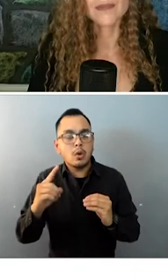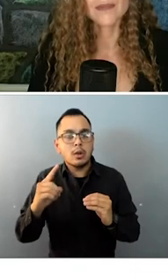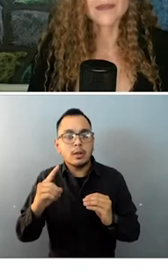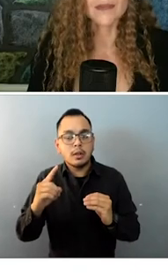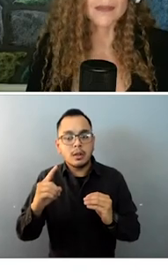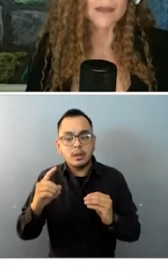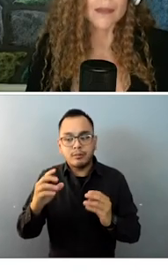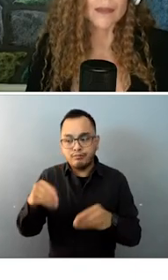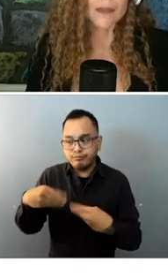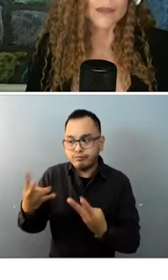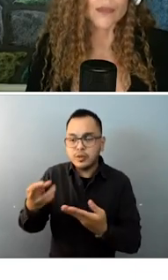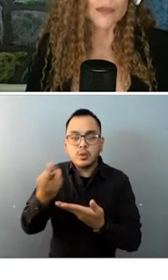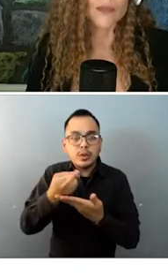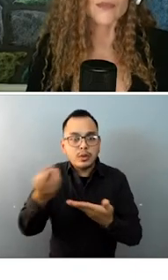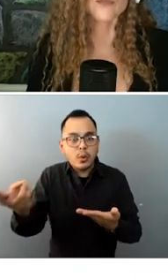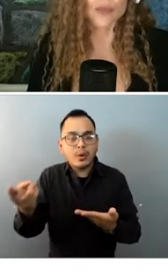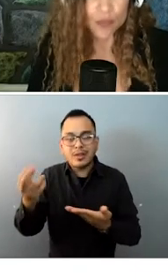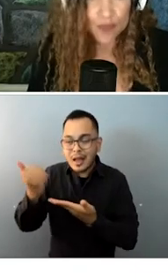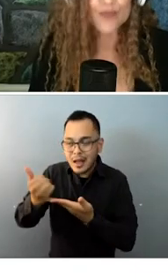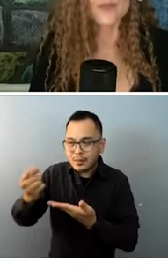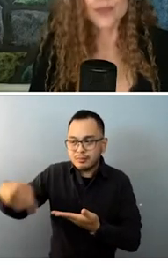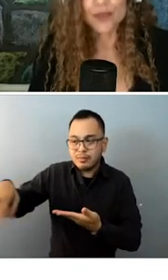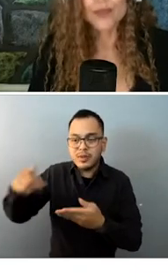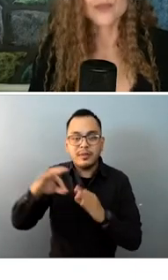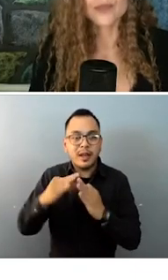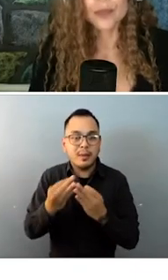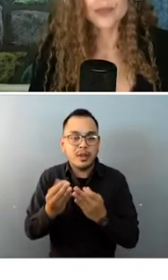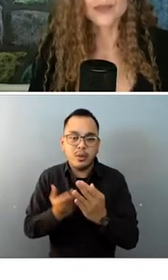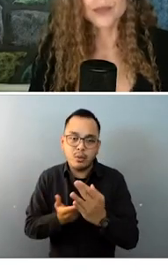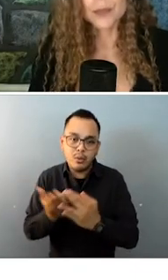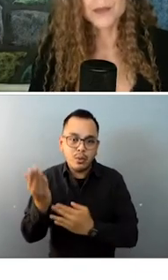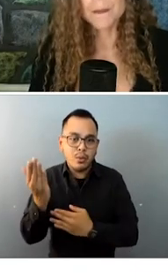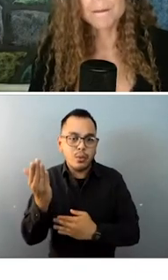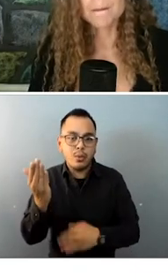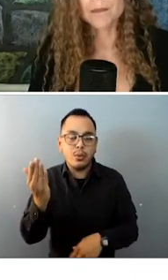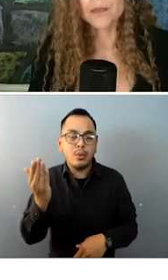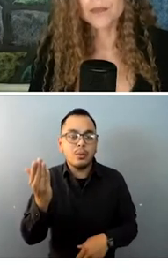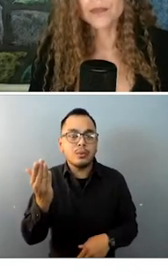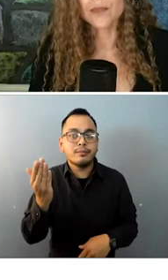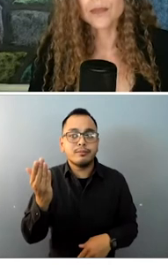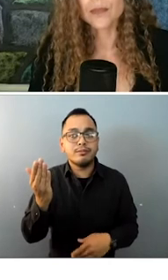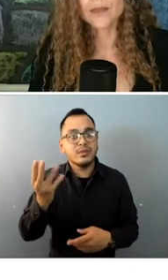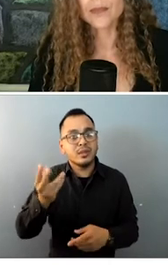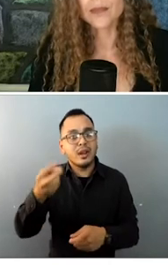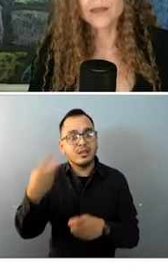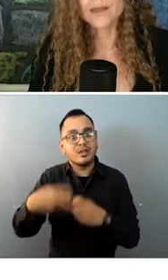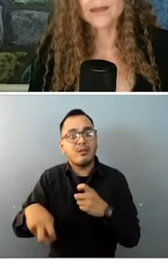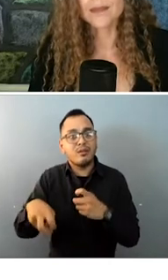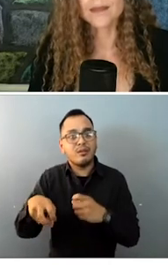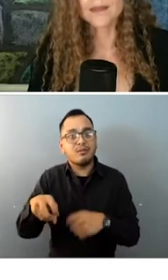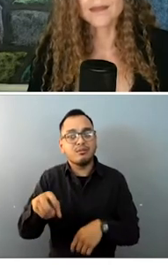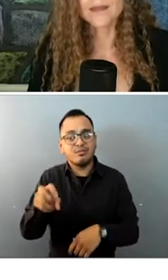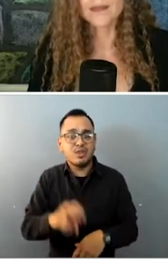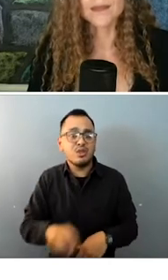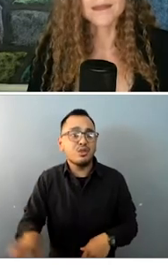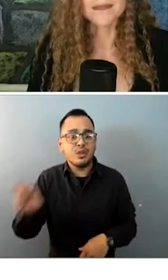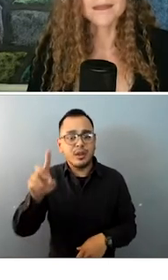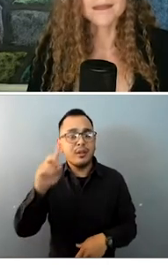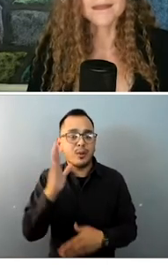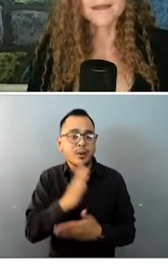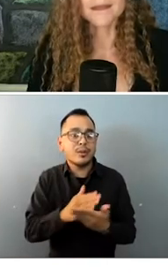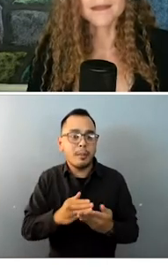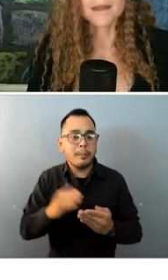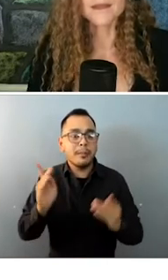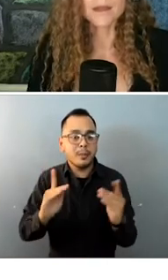of providing resources to help the family through what is a difficult journey